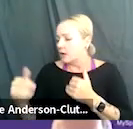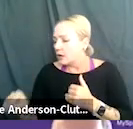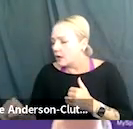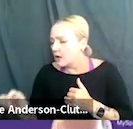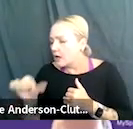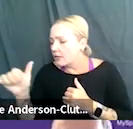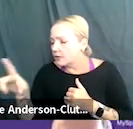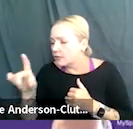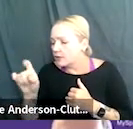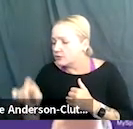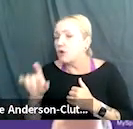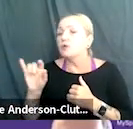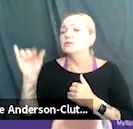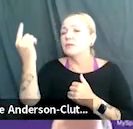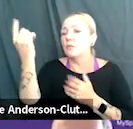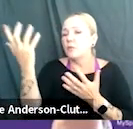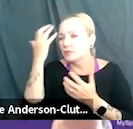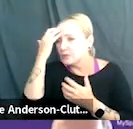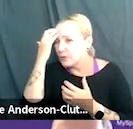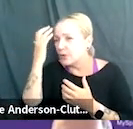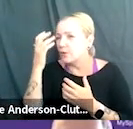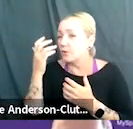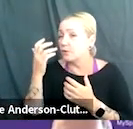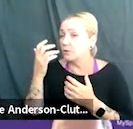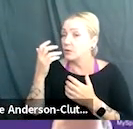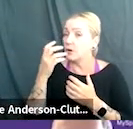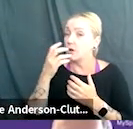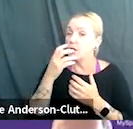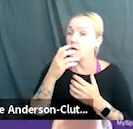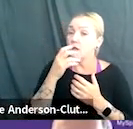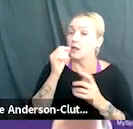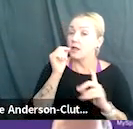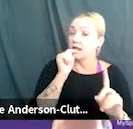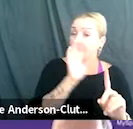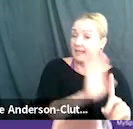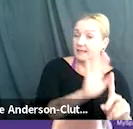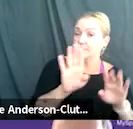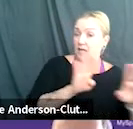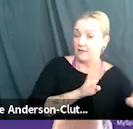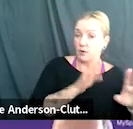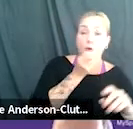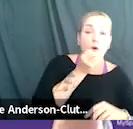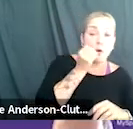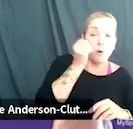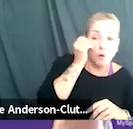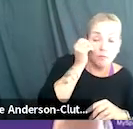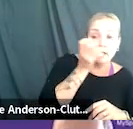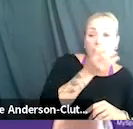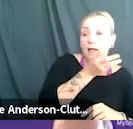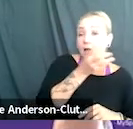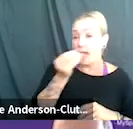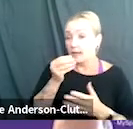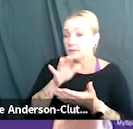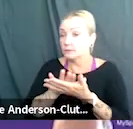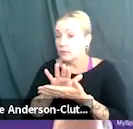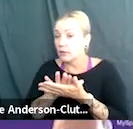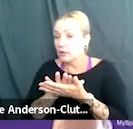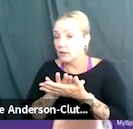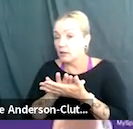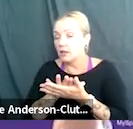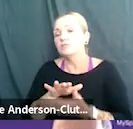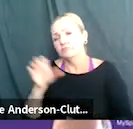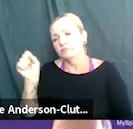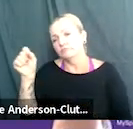it started early this year, and then school closed in early April. He was in elementary school, he was not in